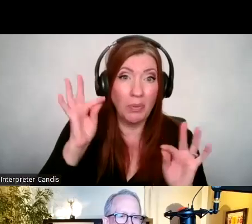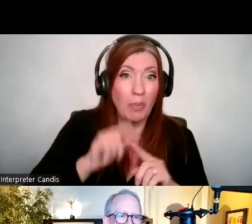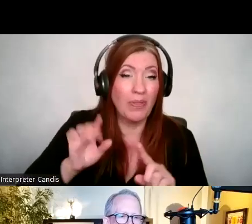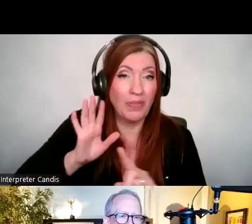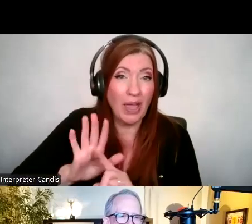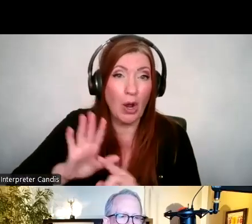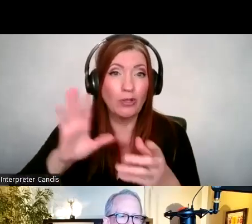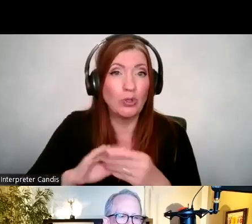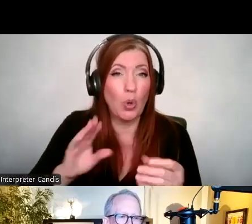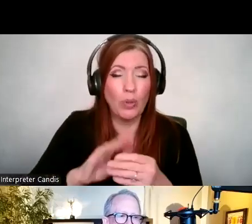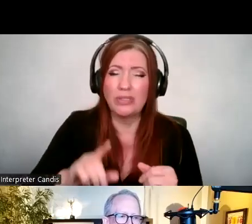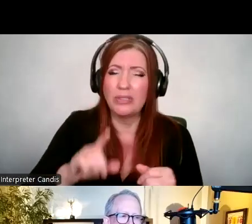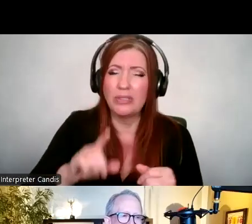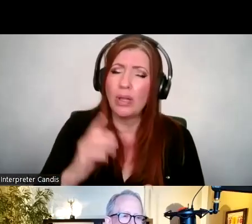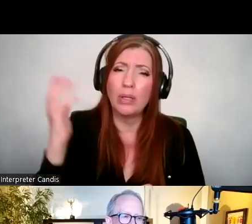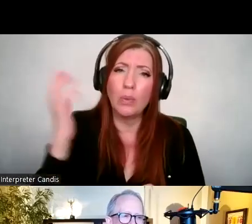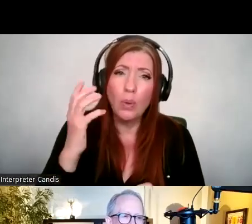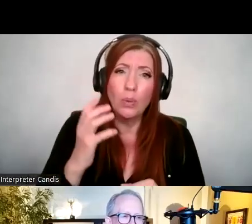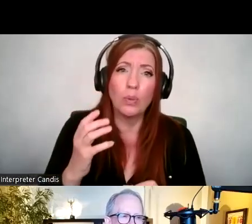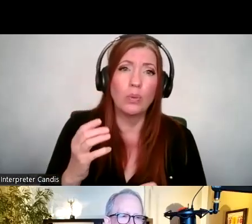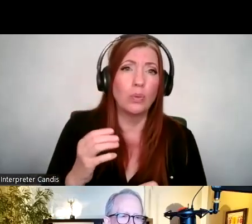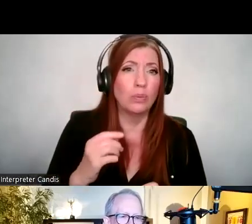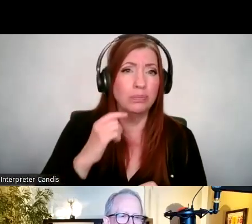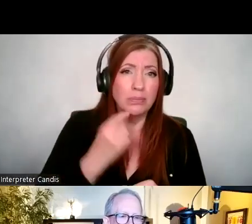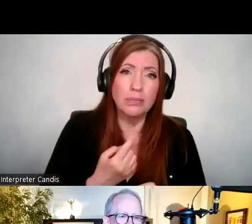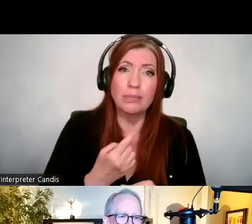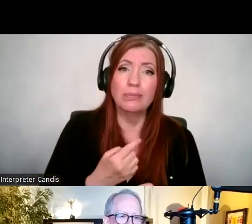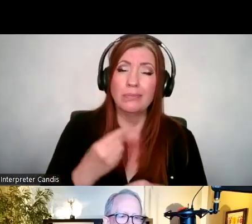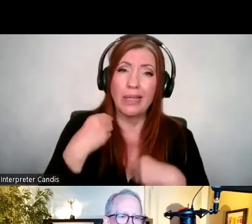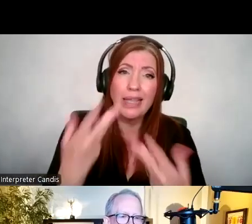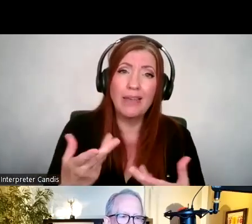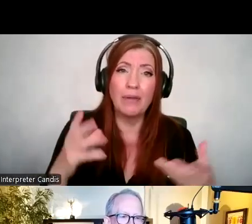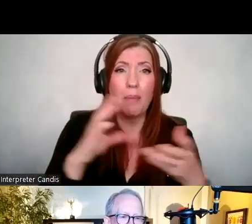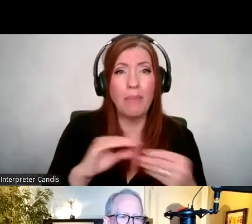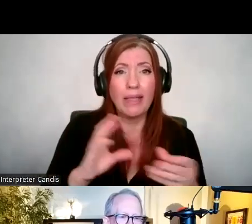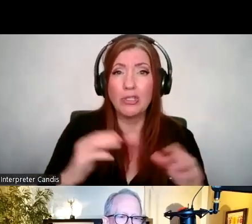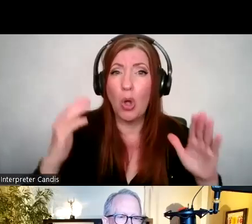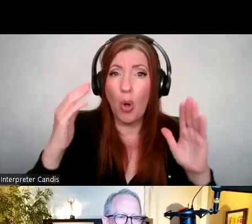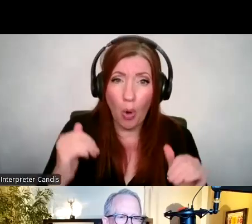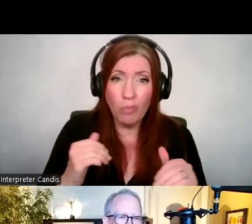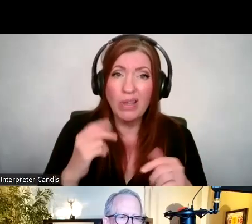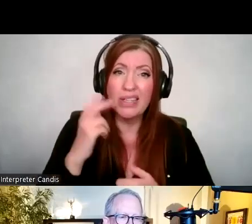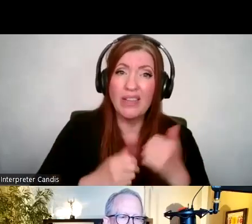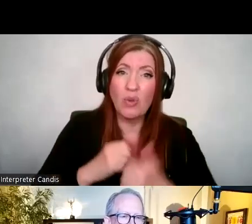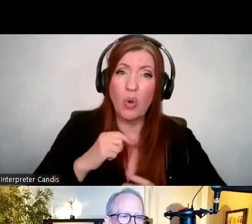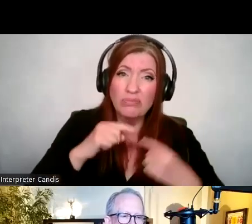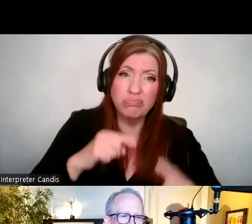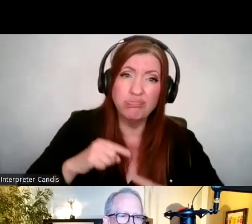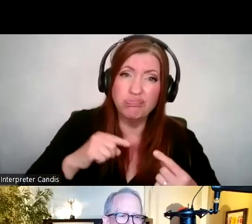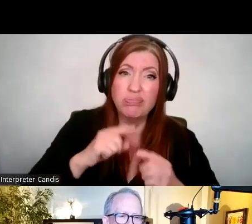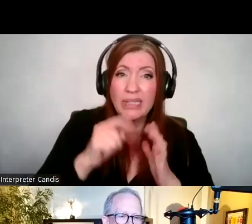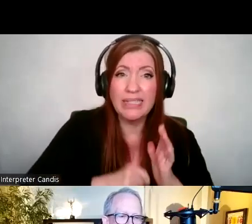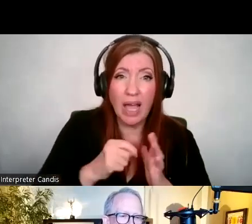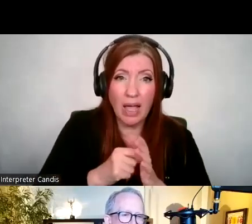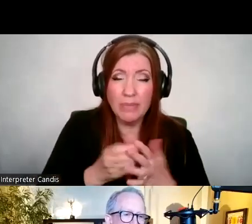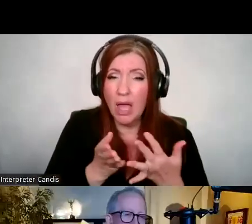quite extraordinary in terms of giving the message of hope that there's a way through difficult times.